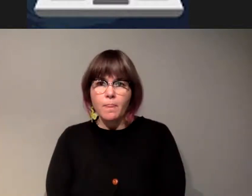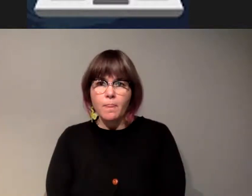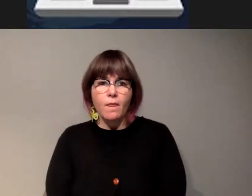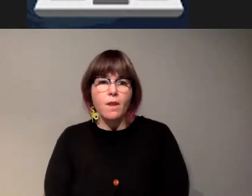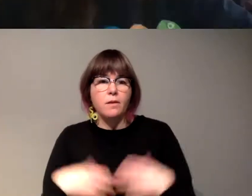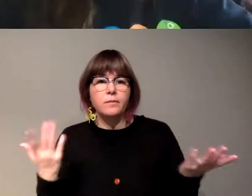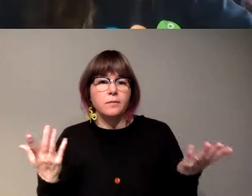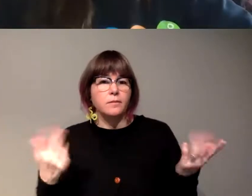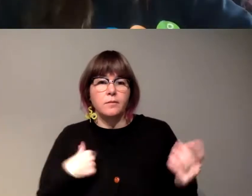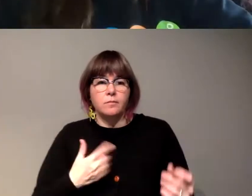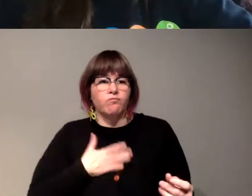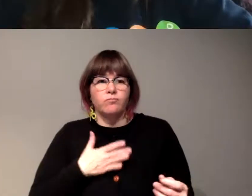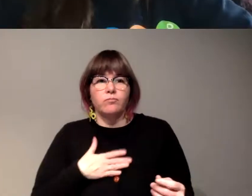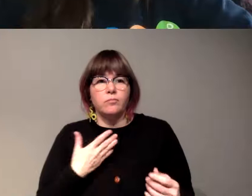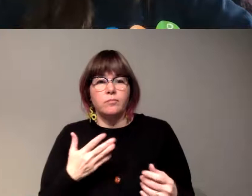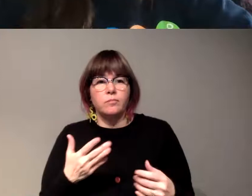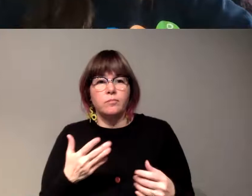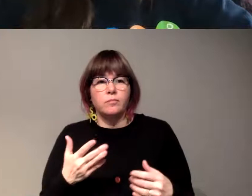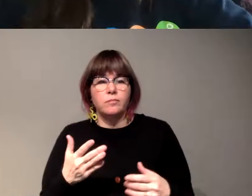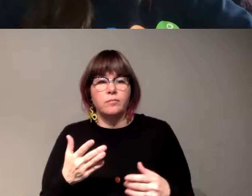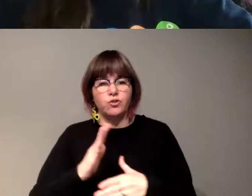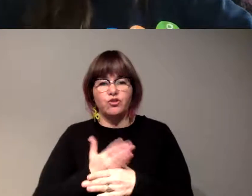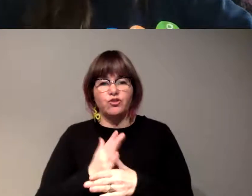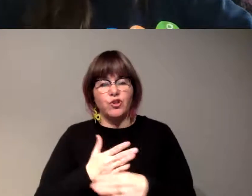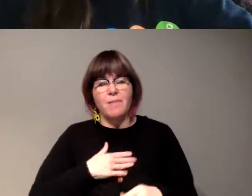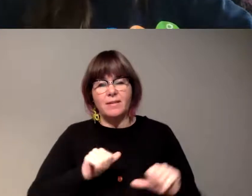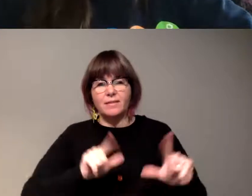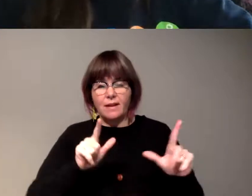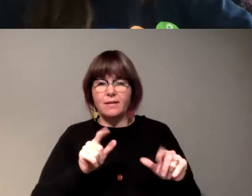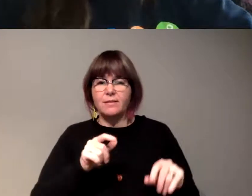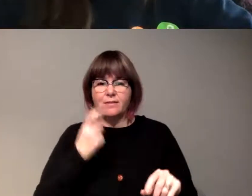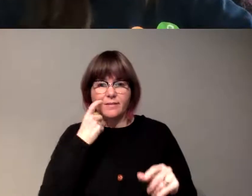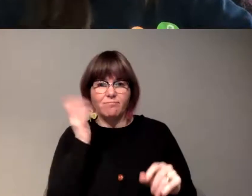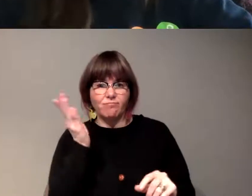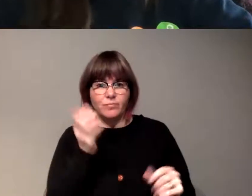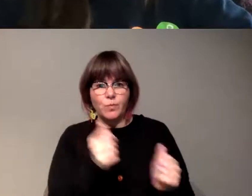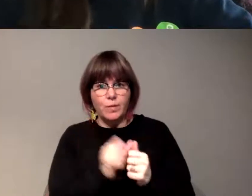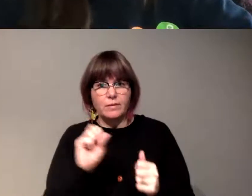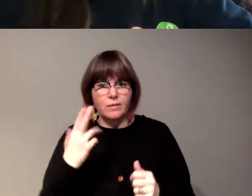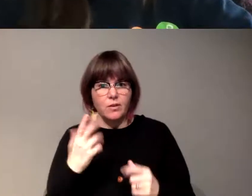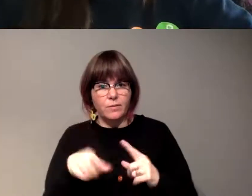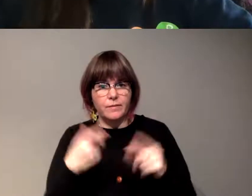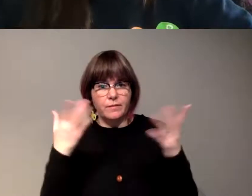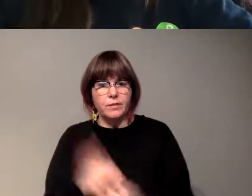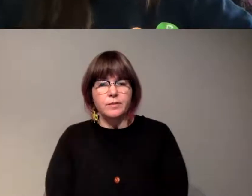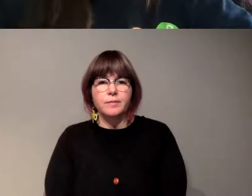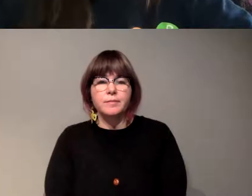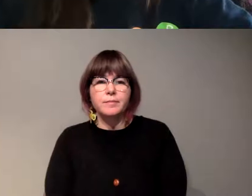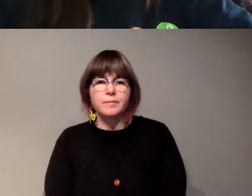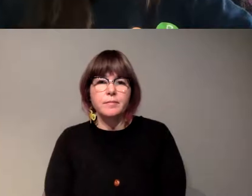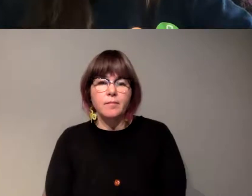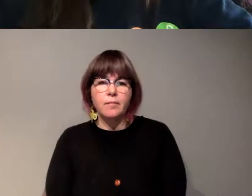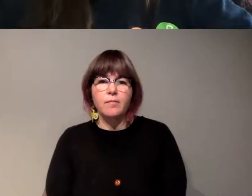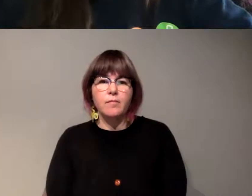I'm perfectly happy to share my slides with Sarah after this webinar. So